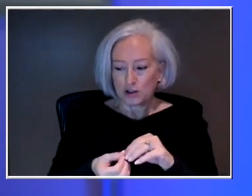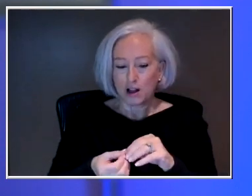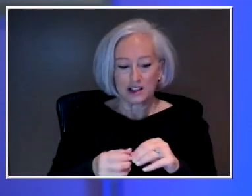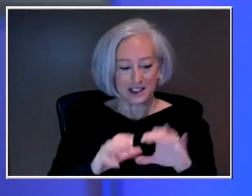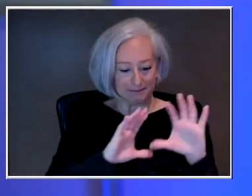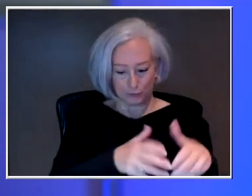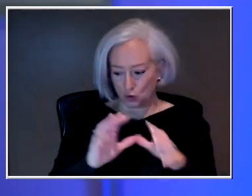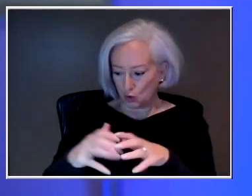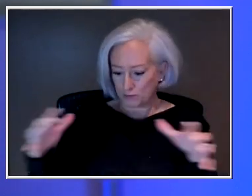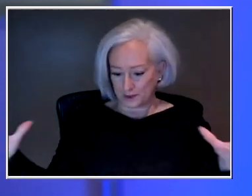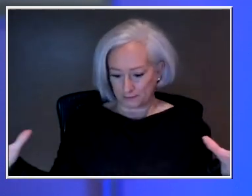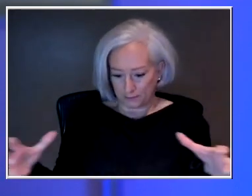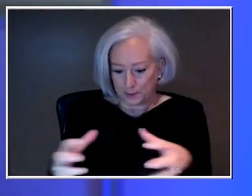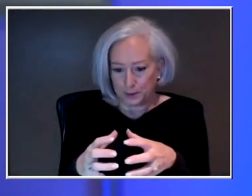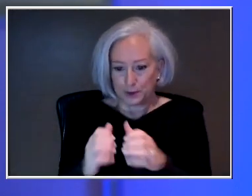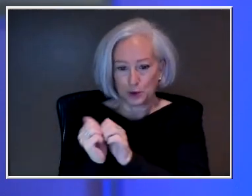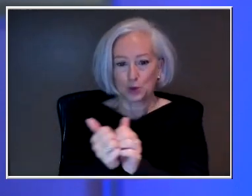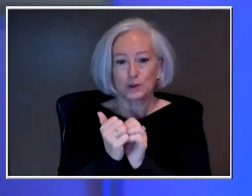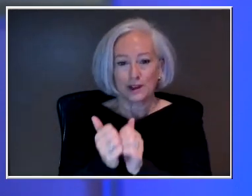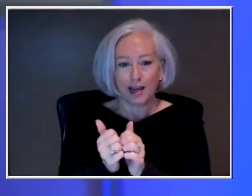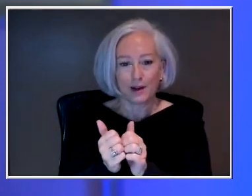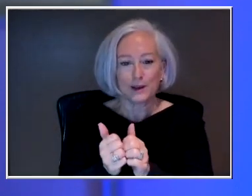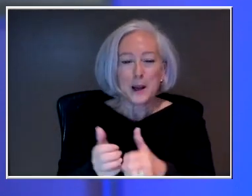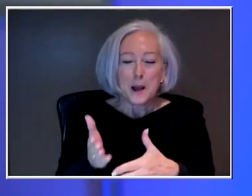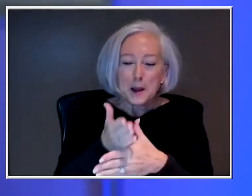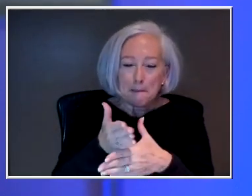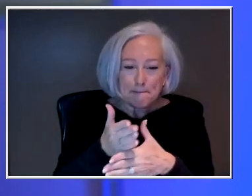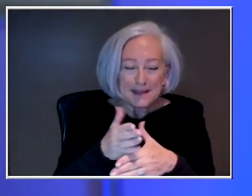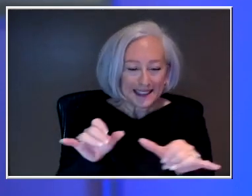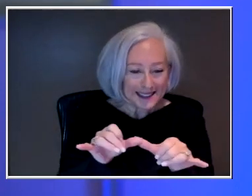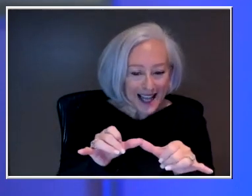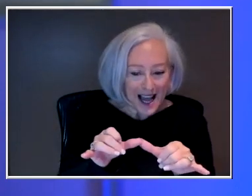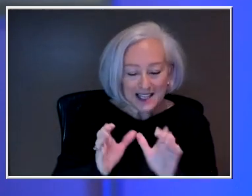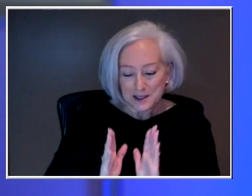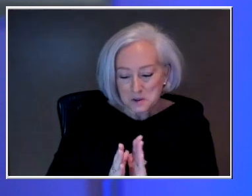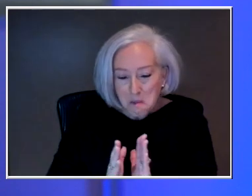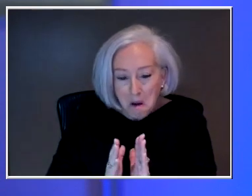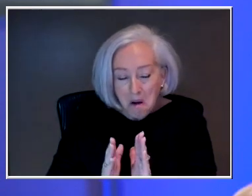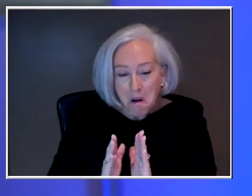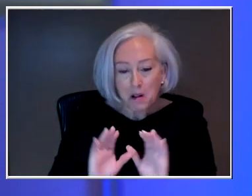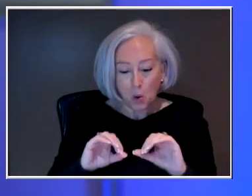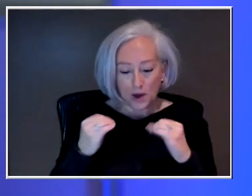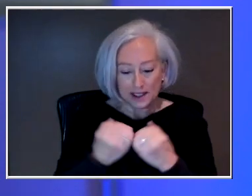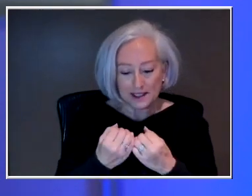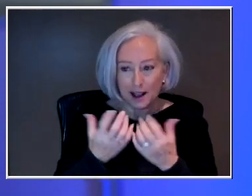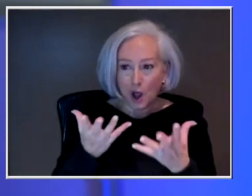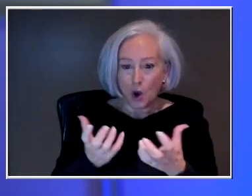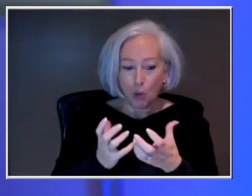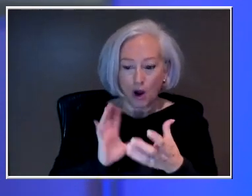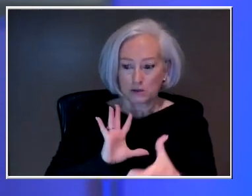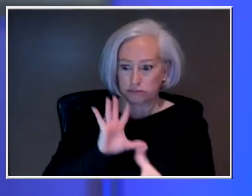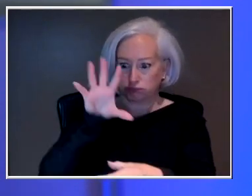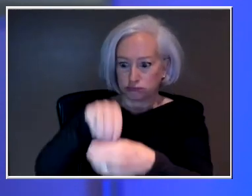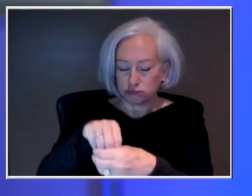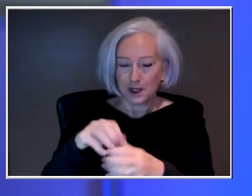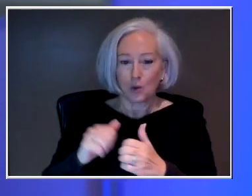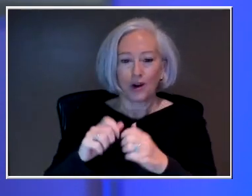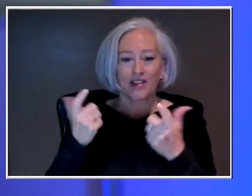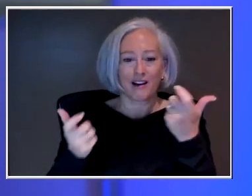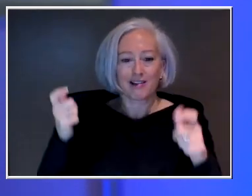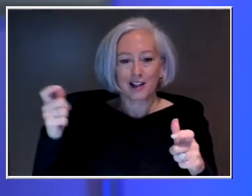And particularly mid-sized and smaller organizations are looking at opportunities to work with larger health systems for a lot of